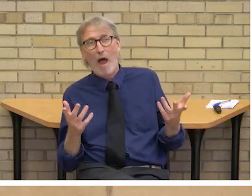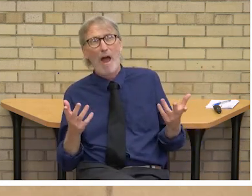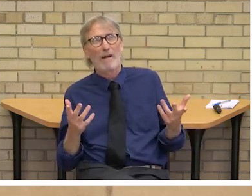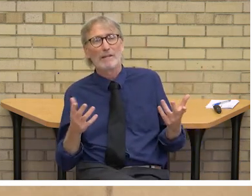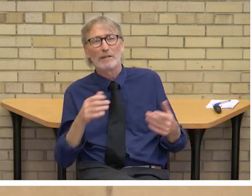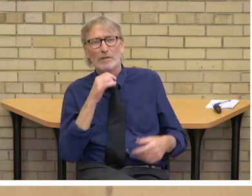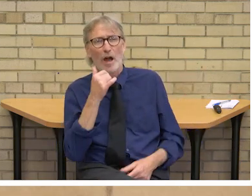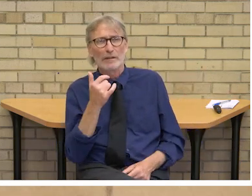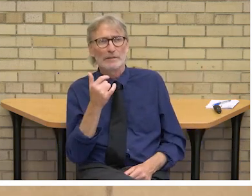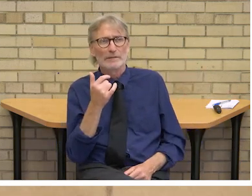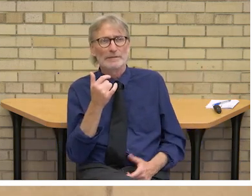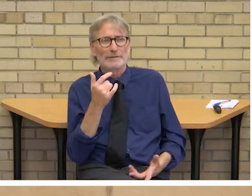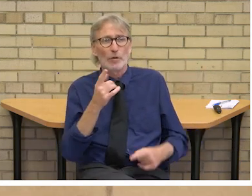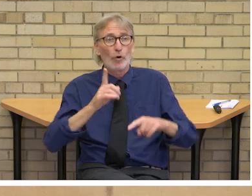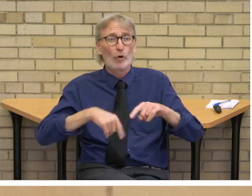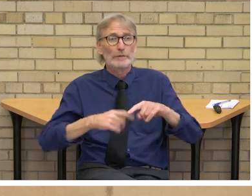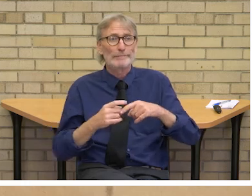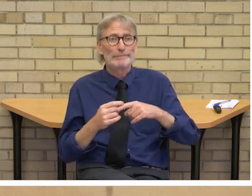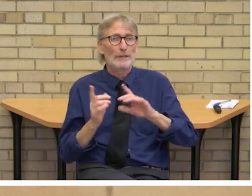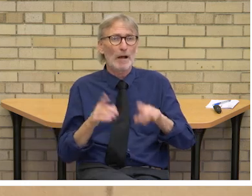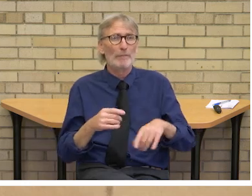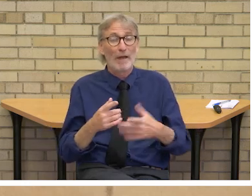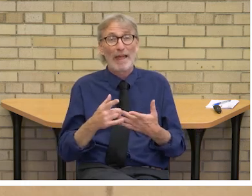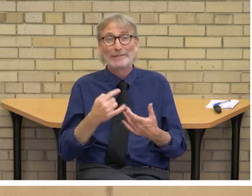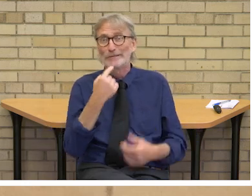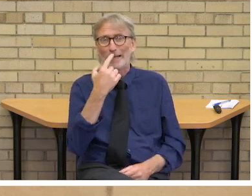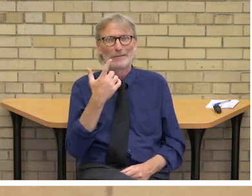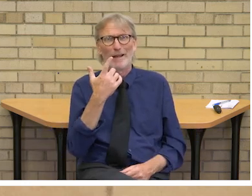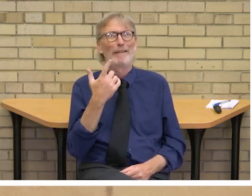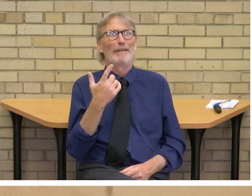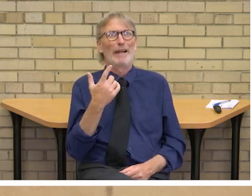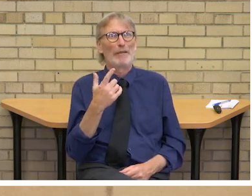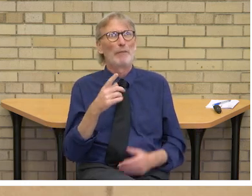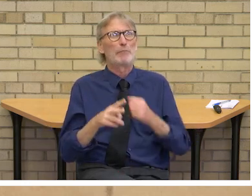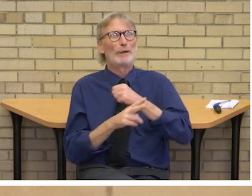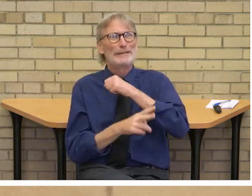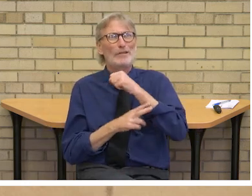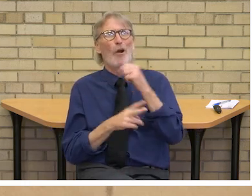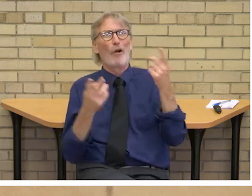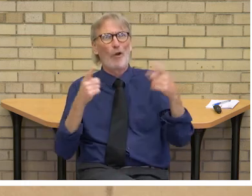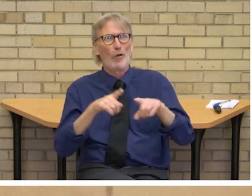that that sucks. This bridge has been closed for 15 months now.